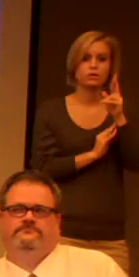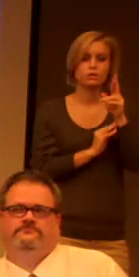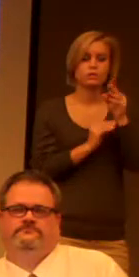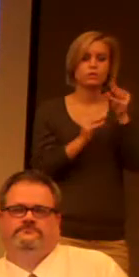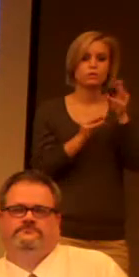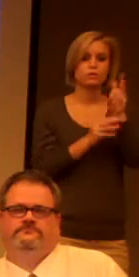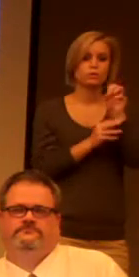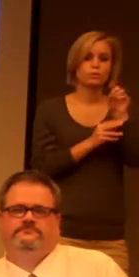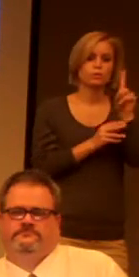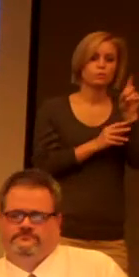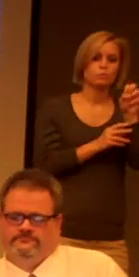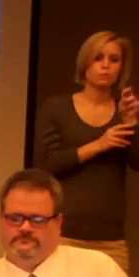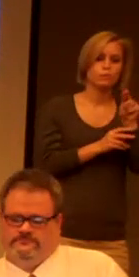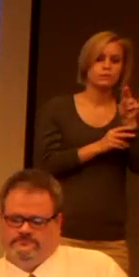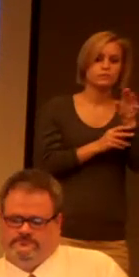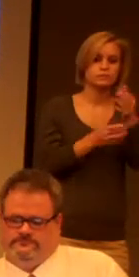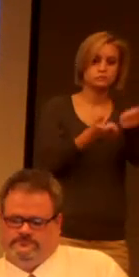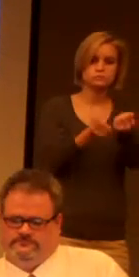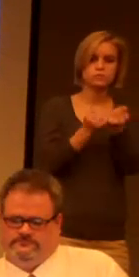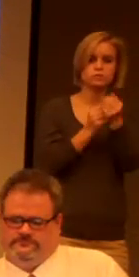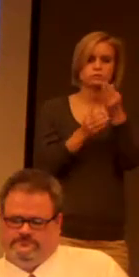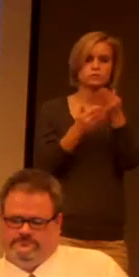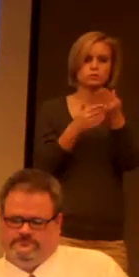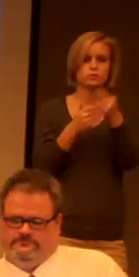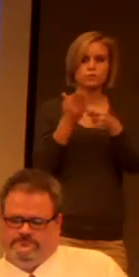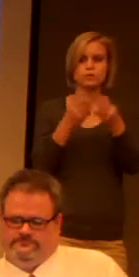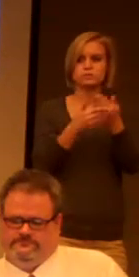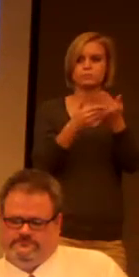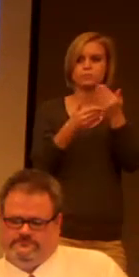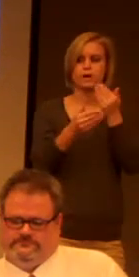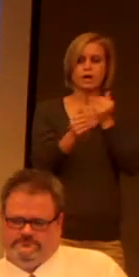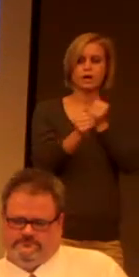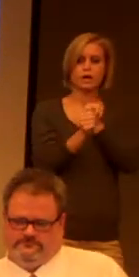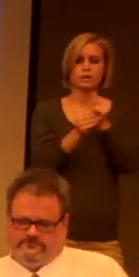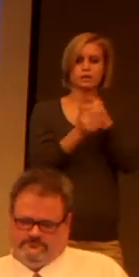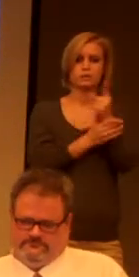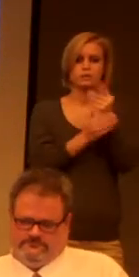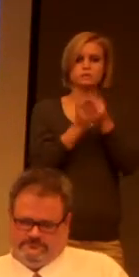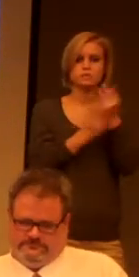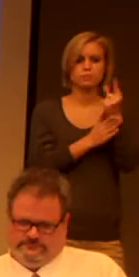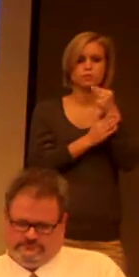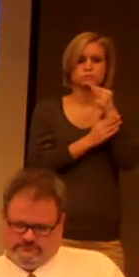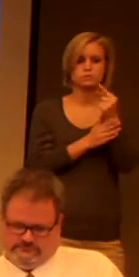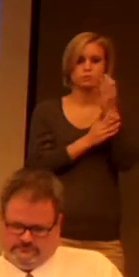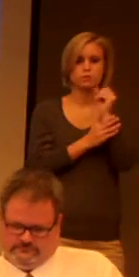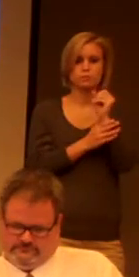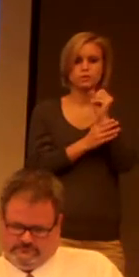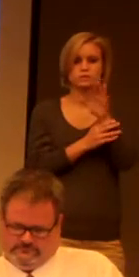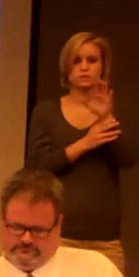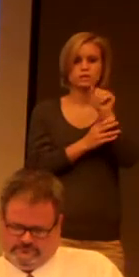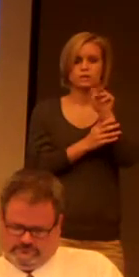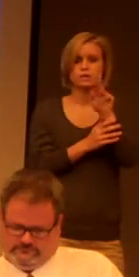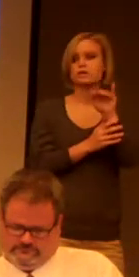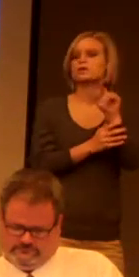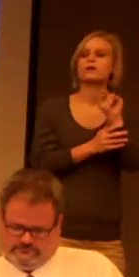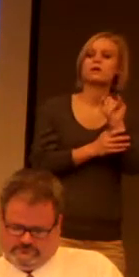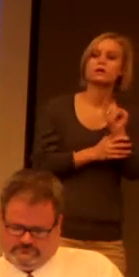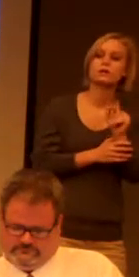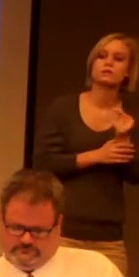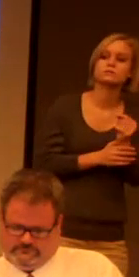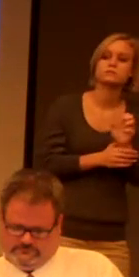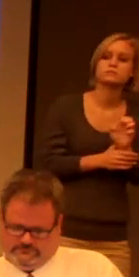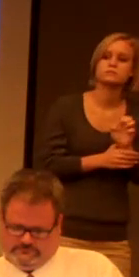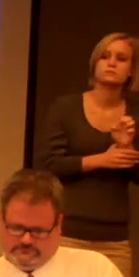What's behind them? I don't know. It looks like, someone told me once it was a carriage entrance. The